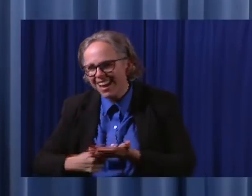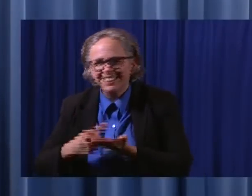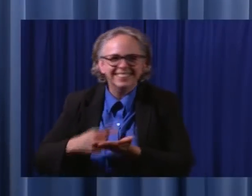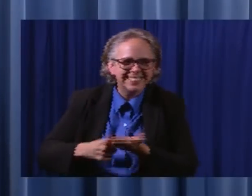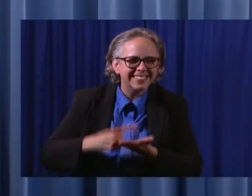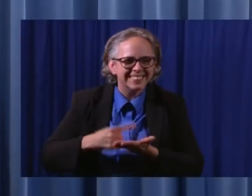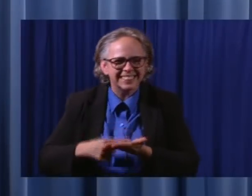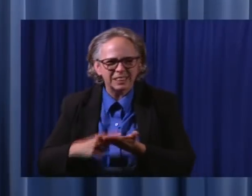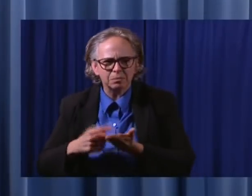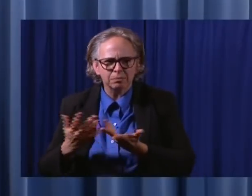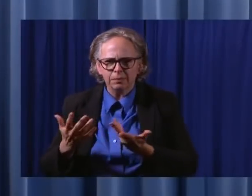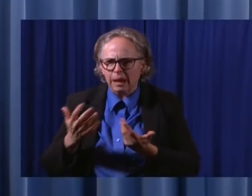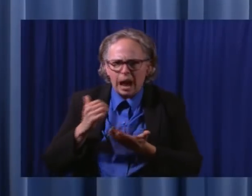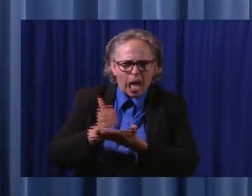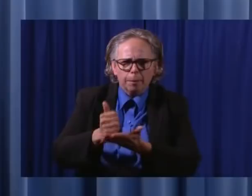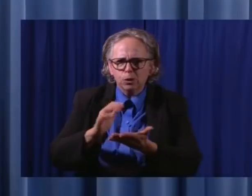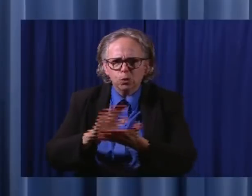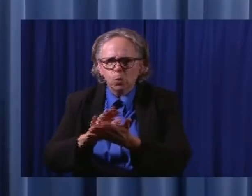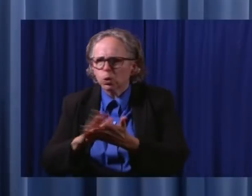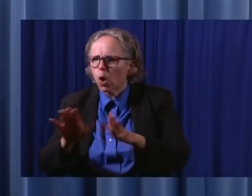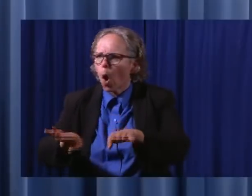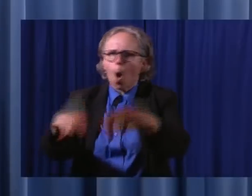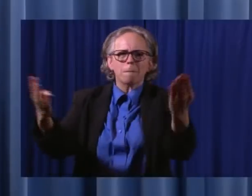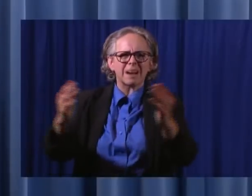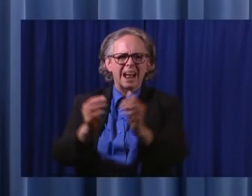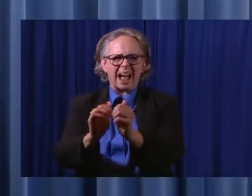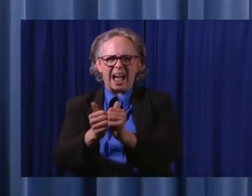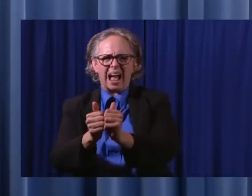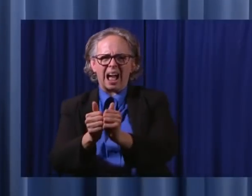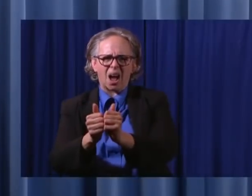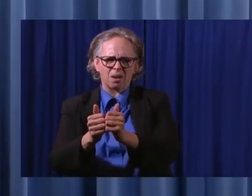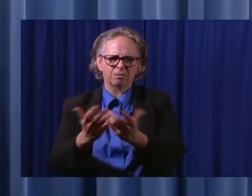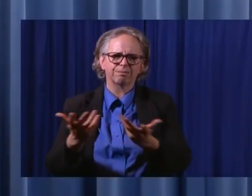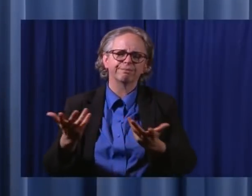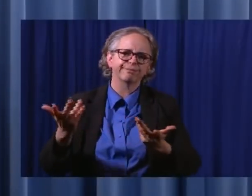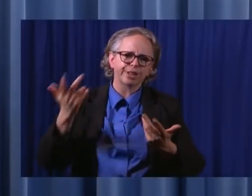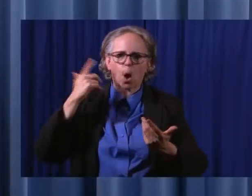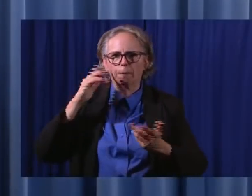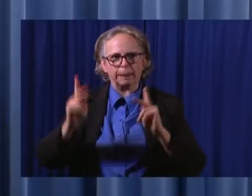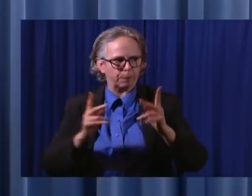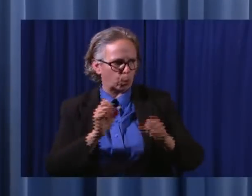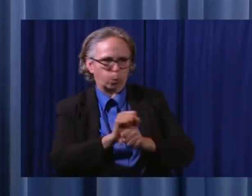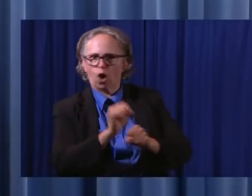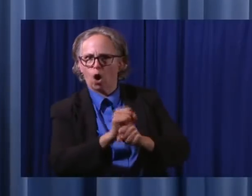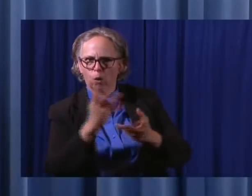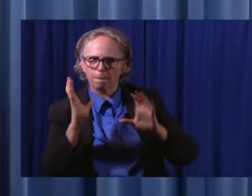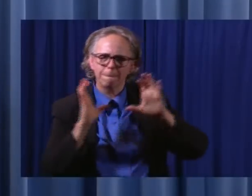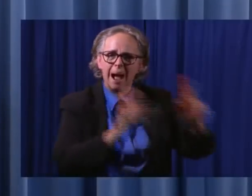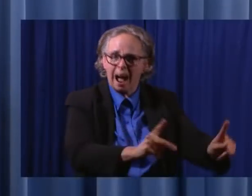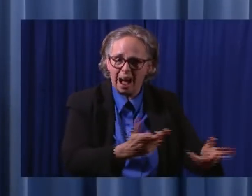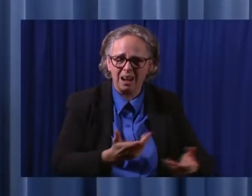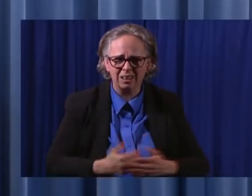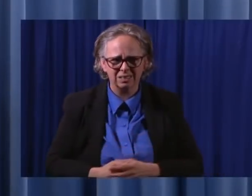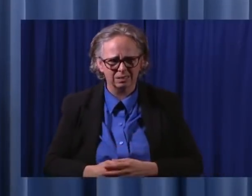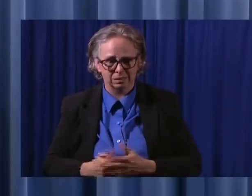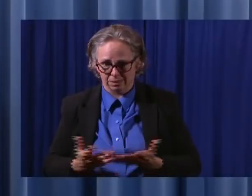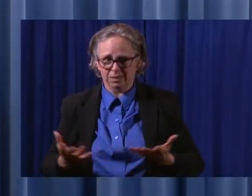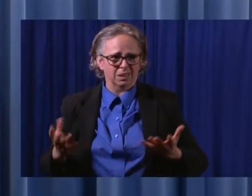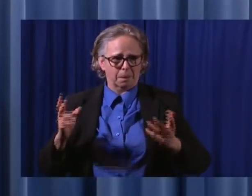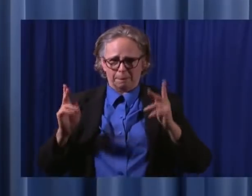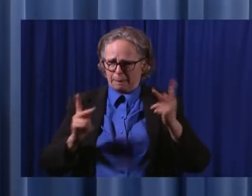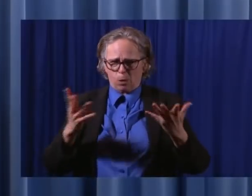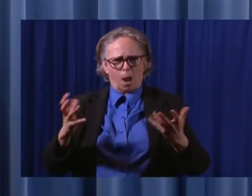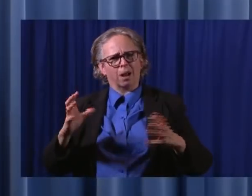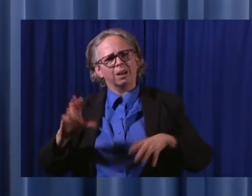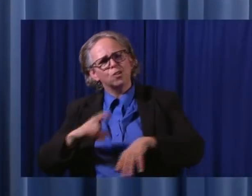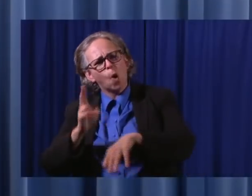and safe at work and in their daily lives while the coronavirus remains with us. We are in the phase of sort of